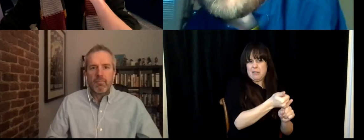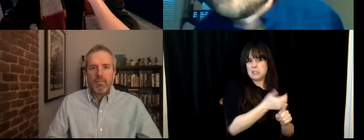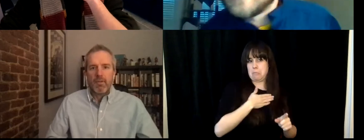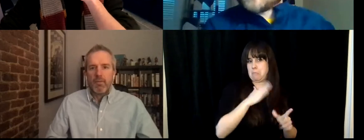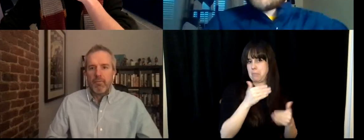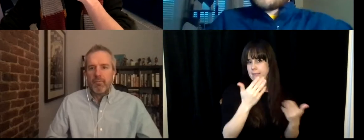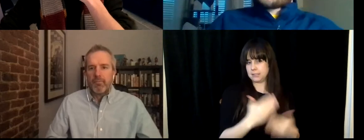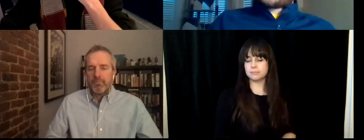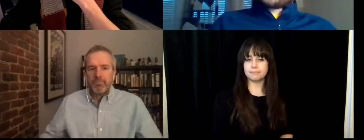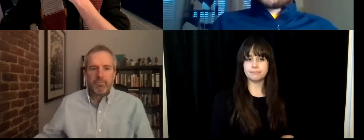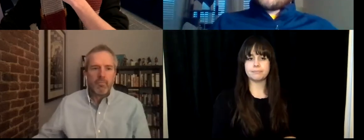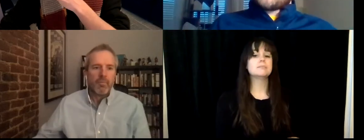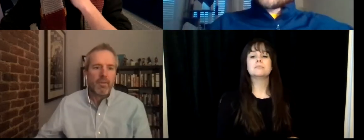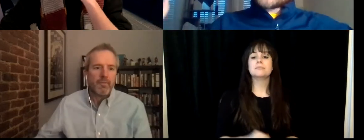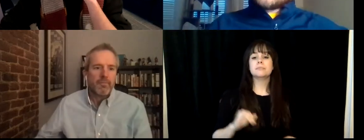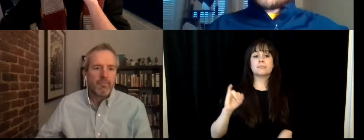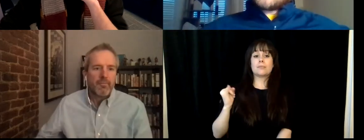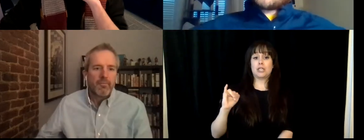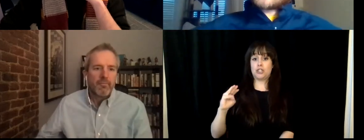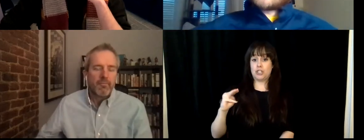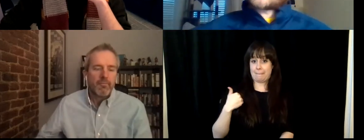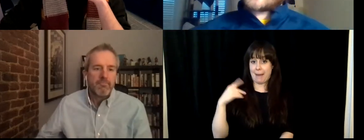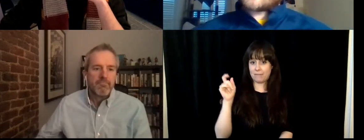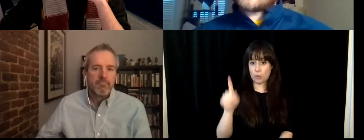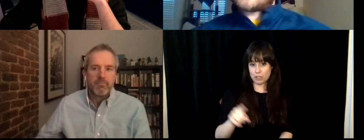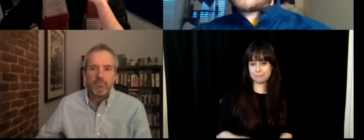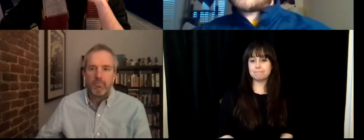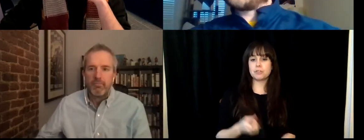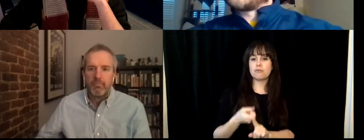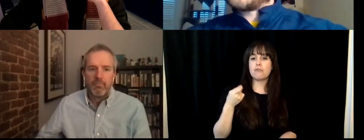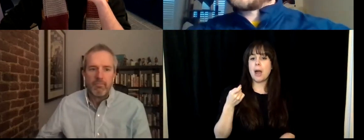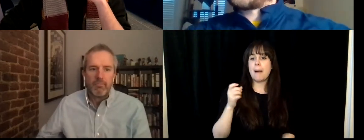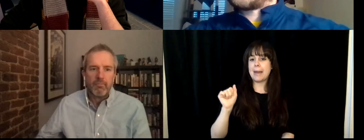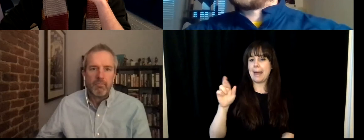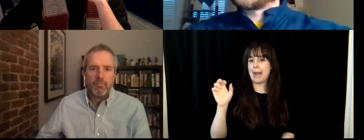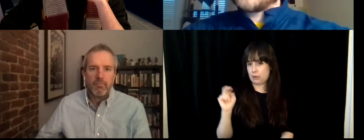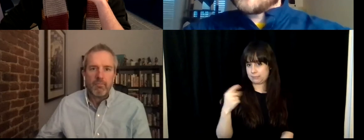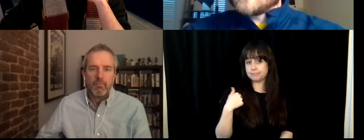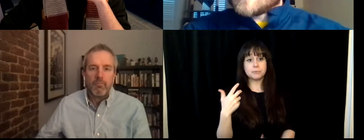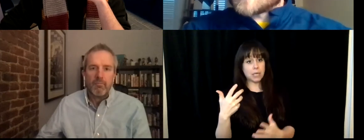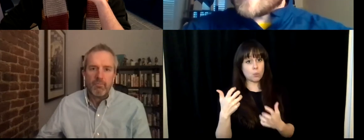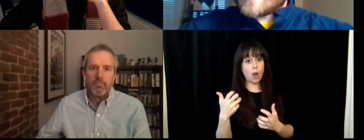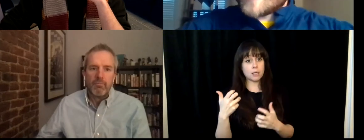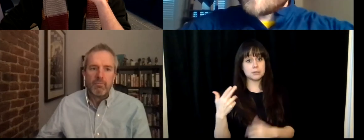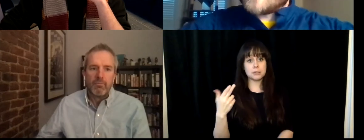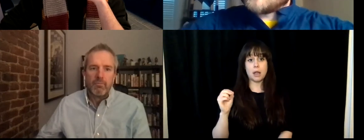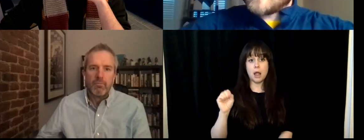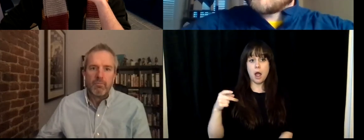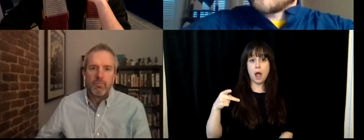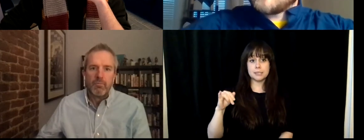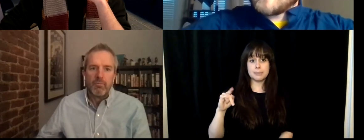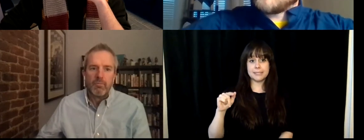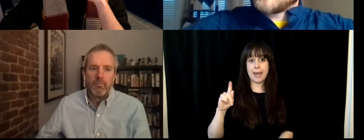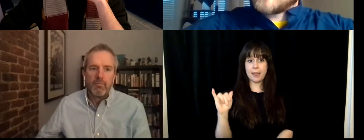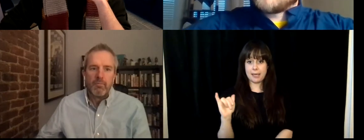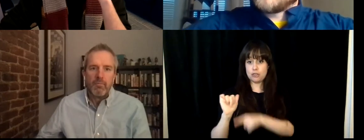right. Jim, I have a question for you. This comes from Aaron. I do want to get hospitality training so I can open my own bakery